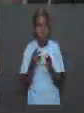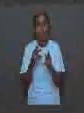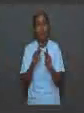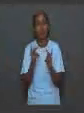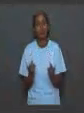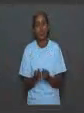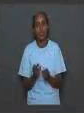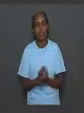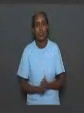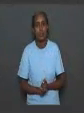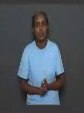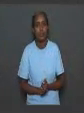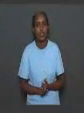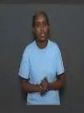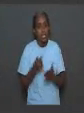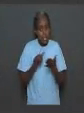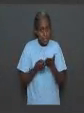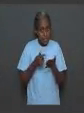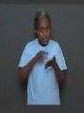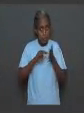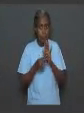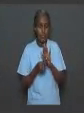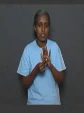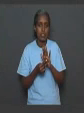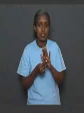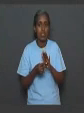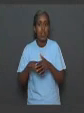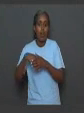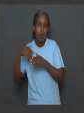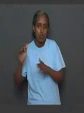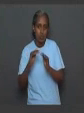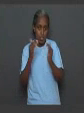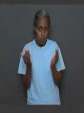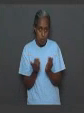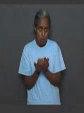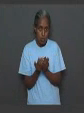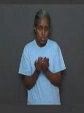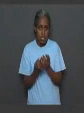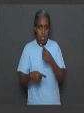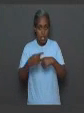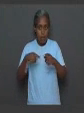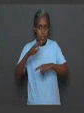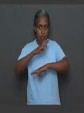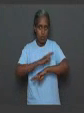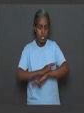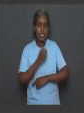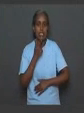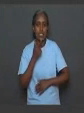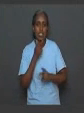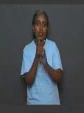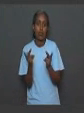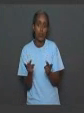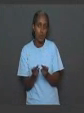positions. That means that the odds of the ball coming to rest on a red